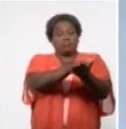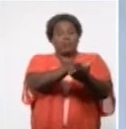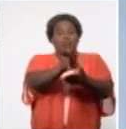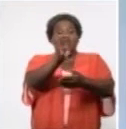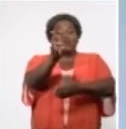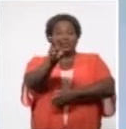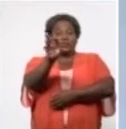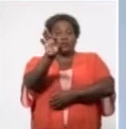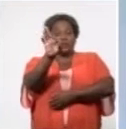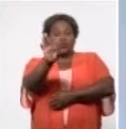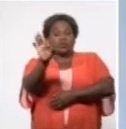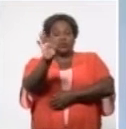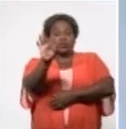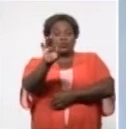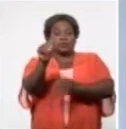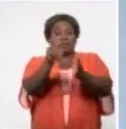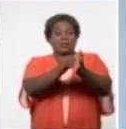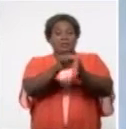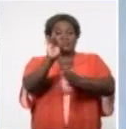of